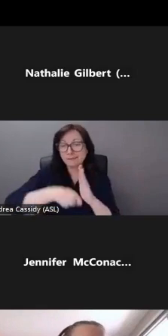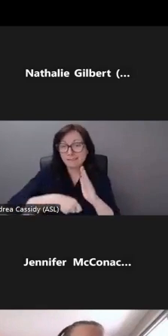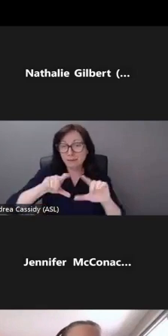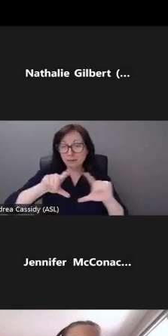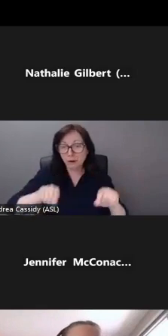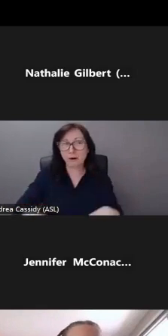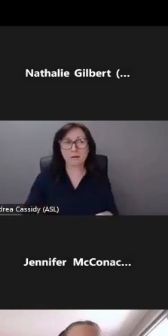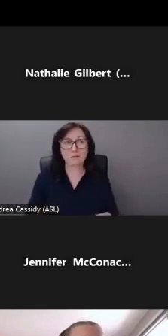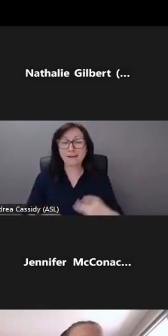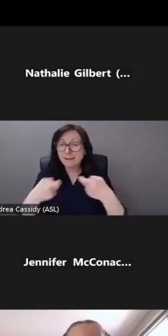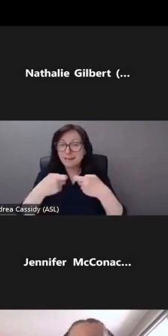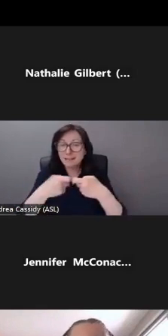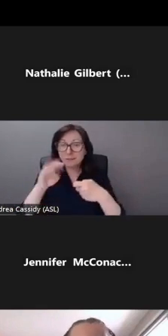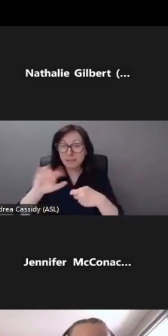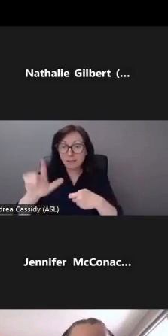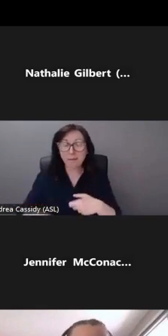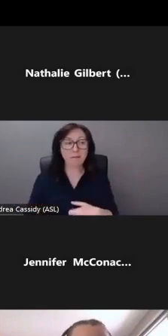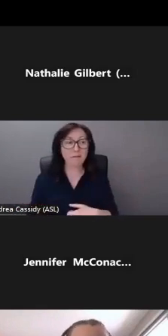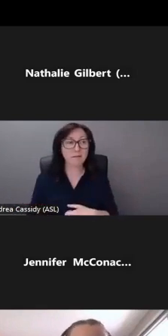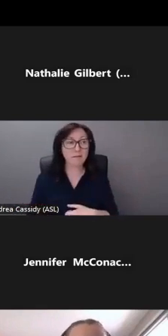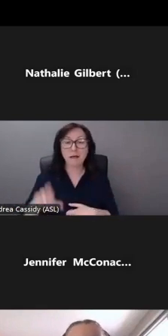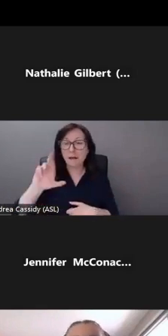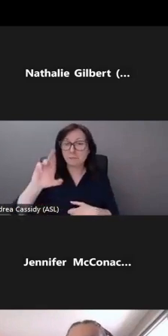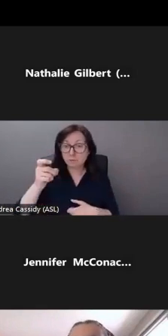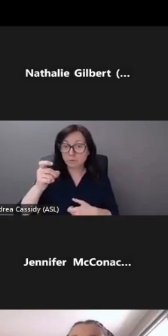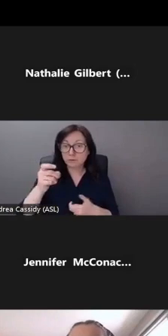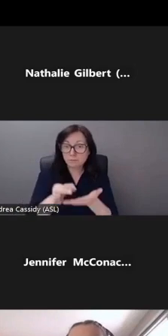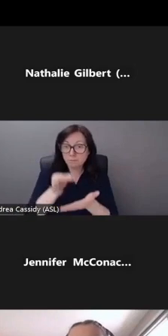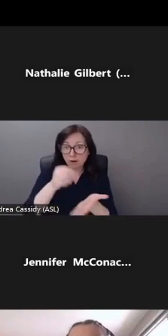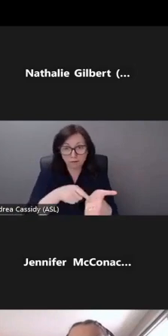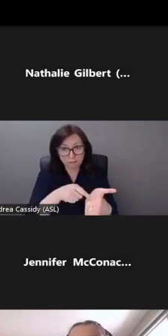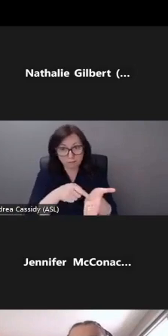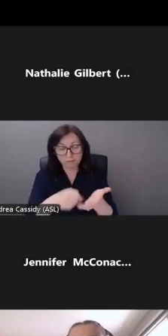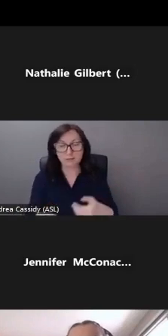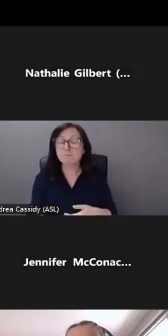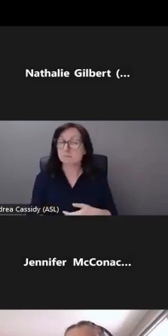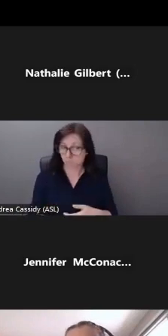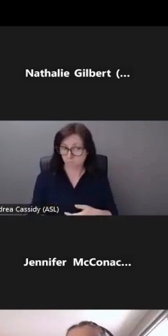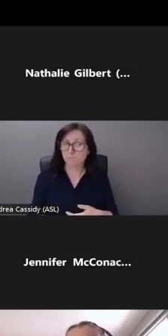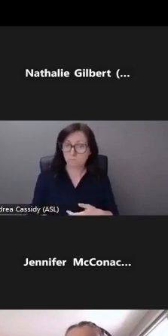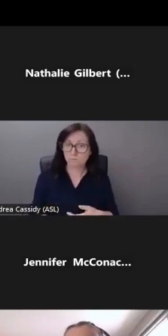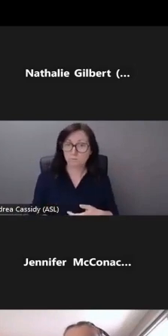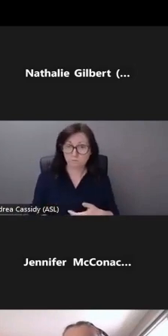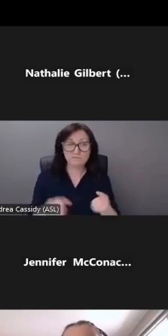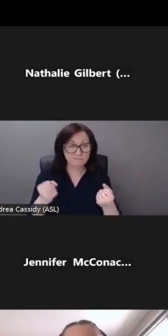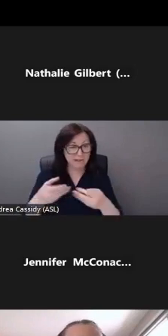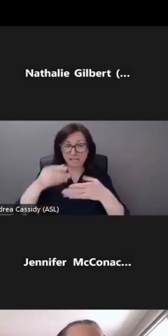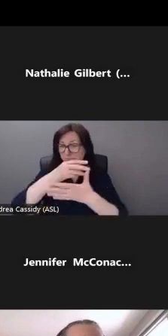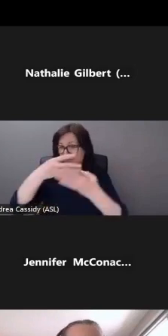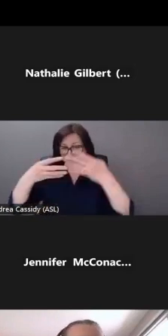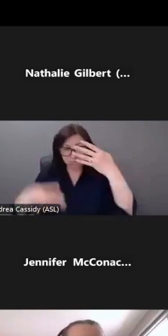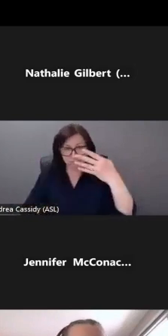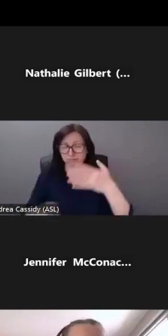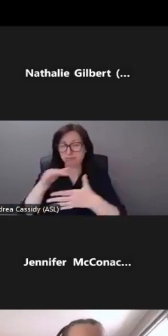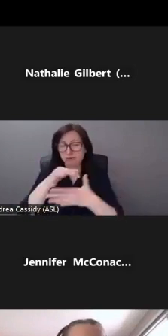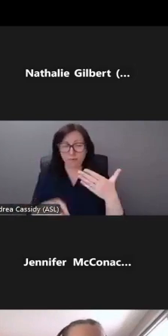power bill, a prescription pill container, you might be surprised at some of the options we have